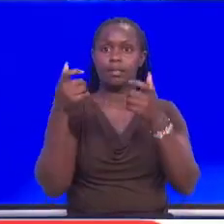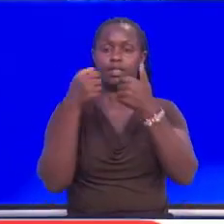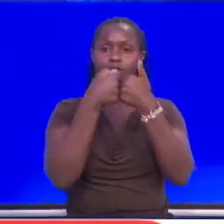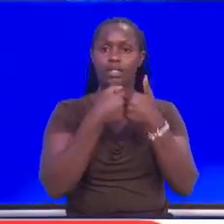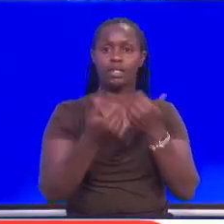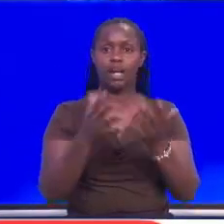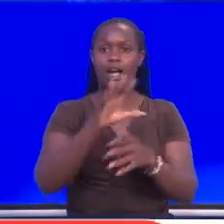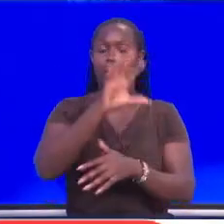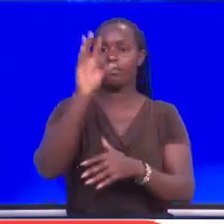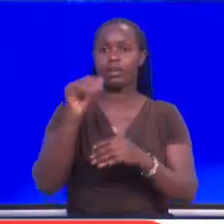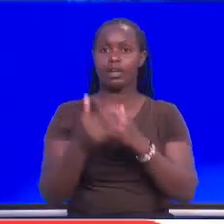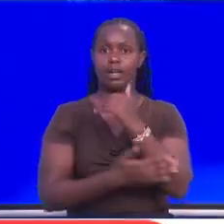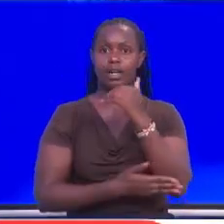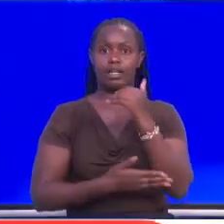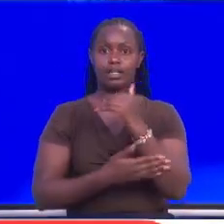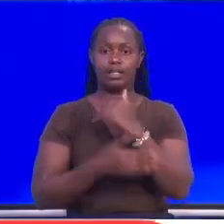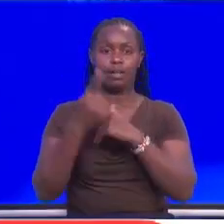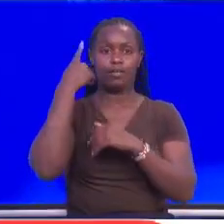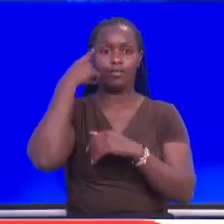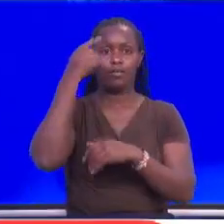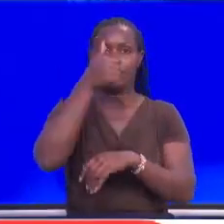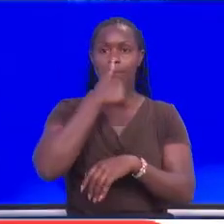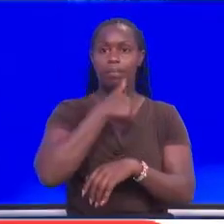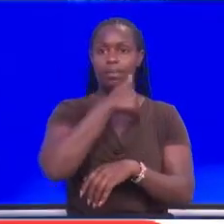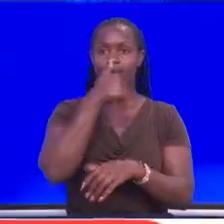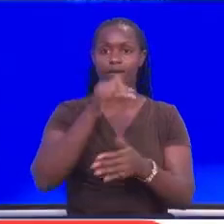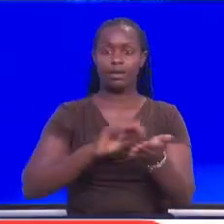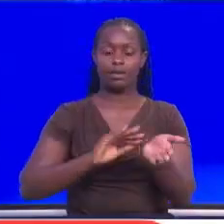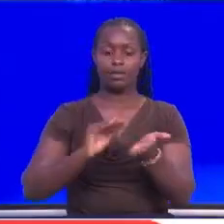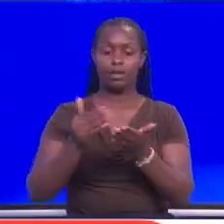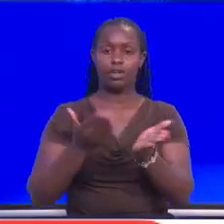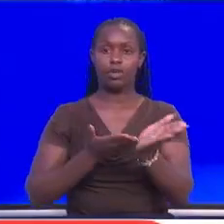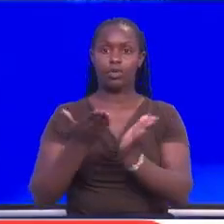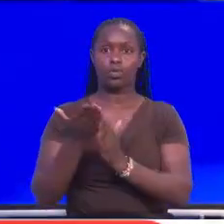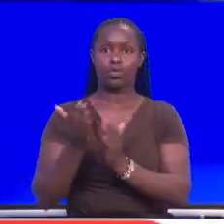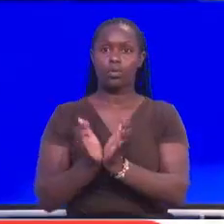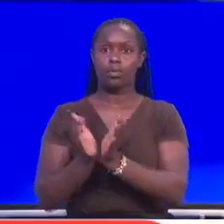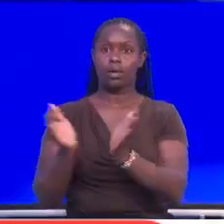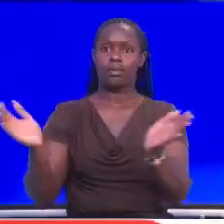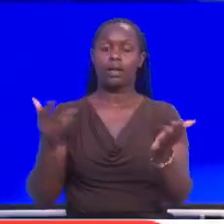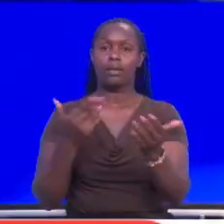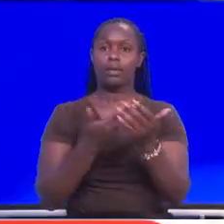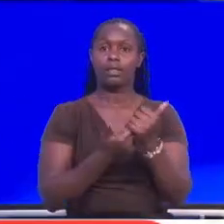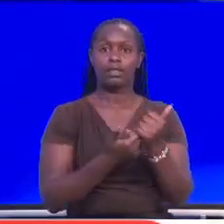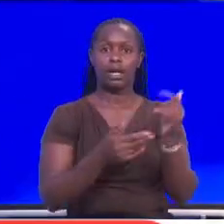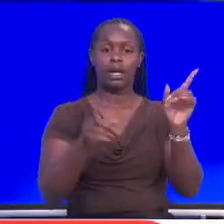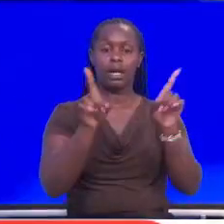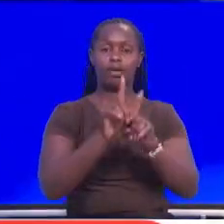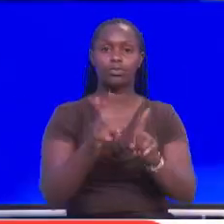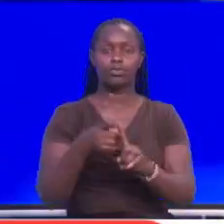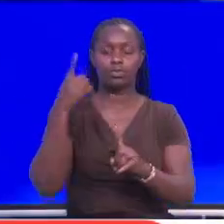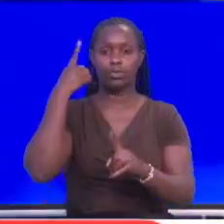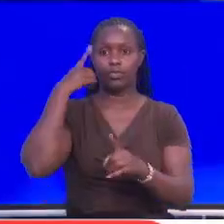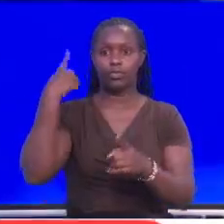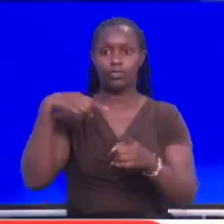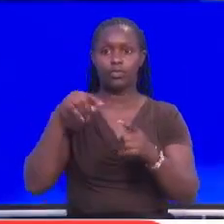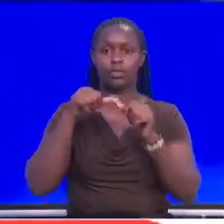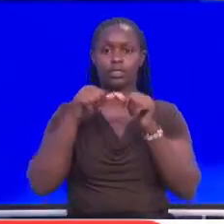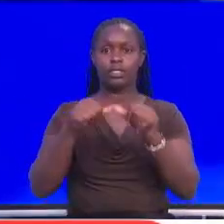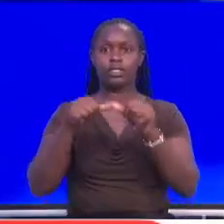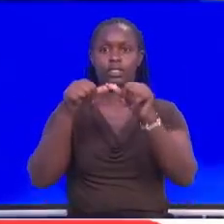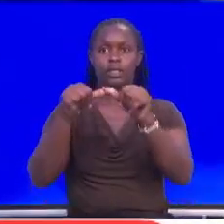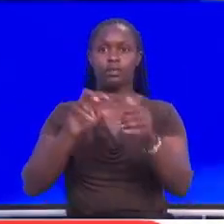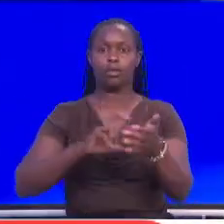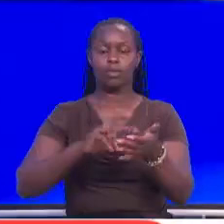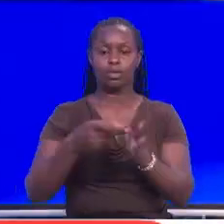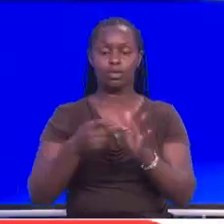African countries aim for private climate financing through public-private partnerships and a push for sustainable infrastructure projects